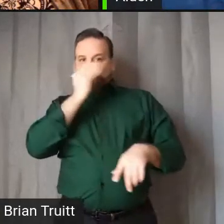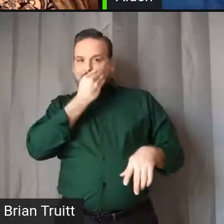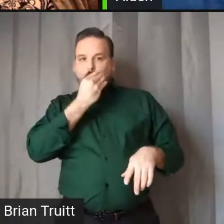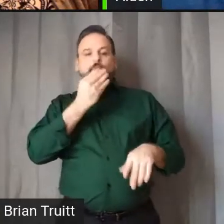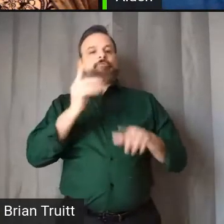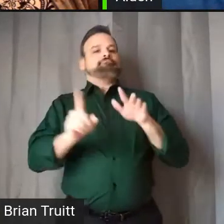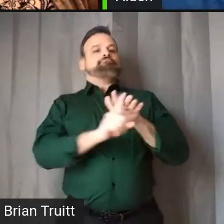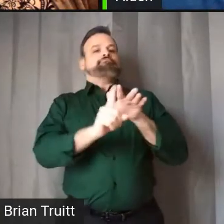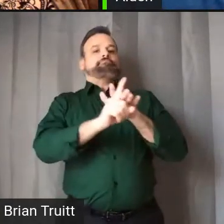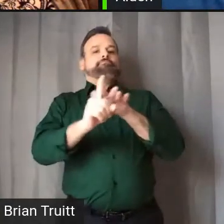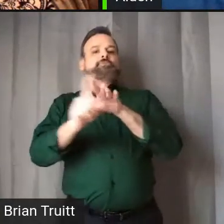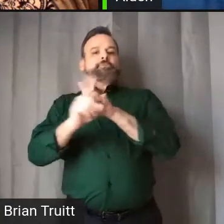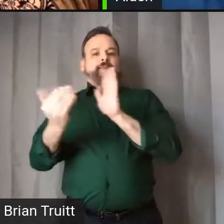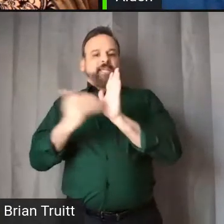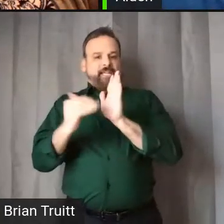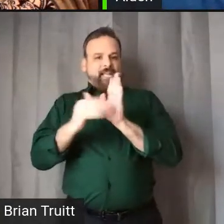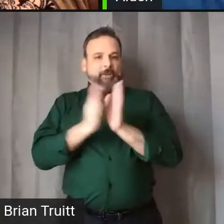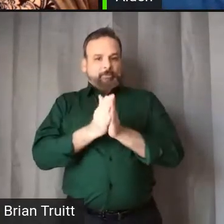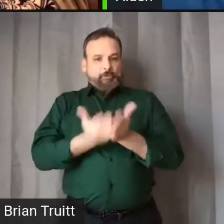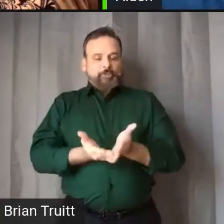up throughout Cemetery Boys.